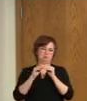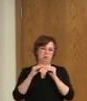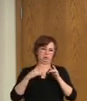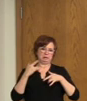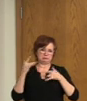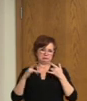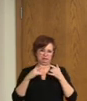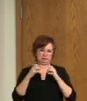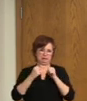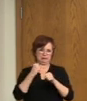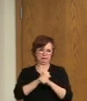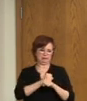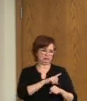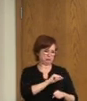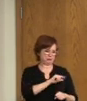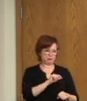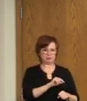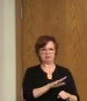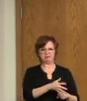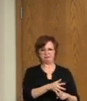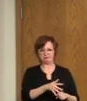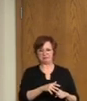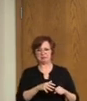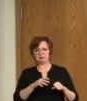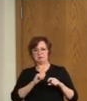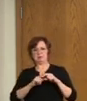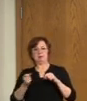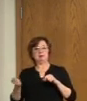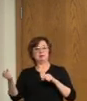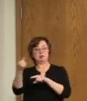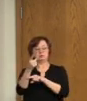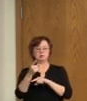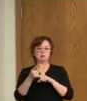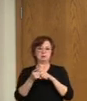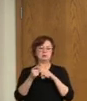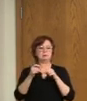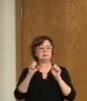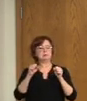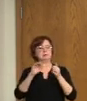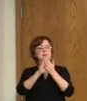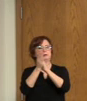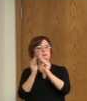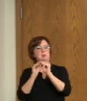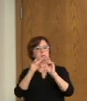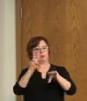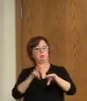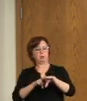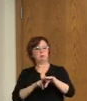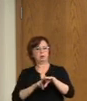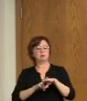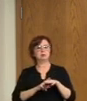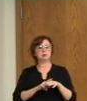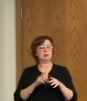to normal. This is already underway. As of yesterday,